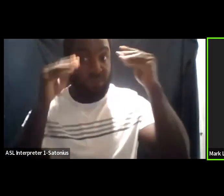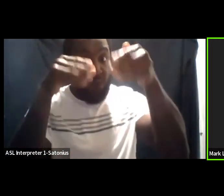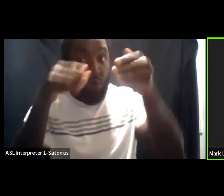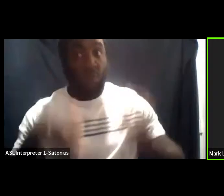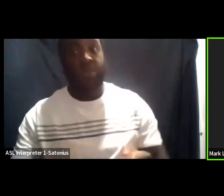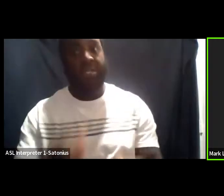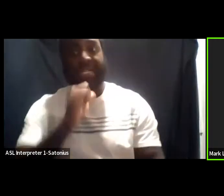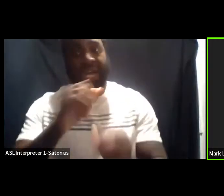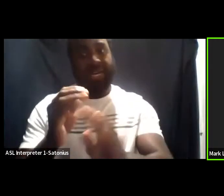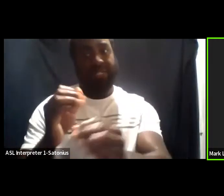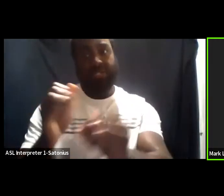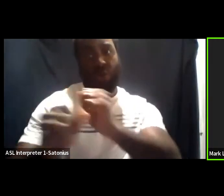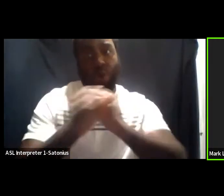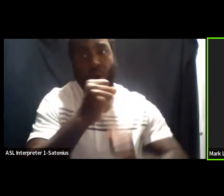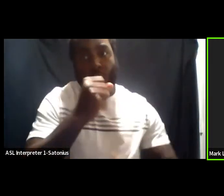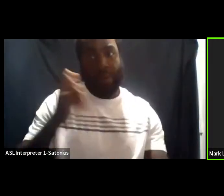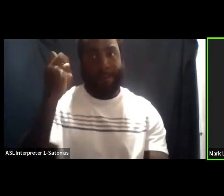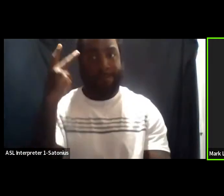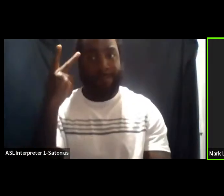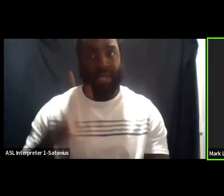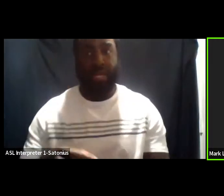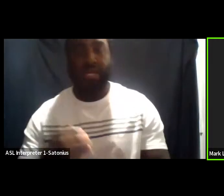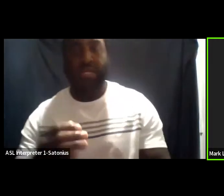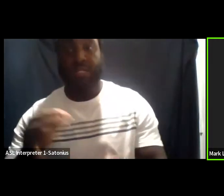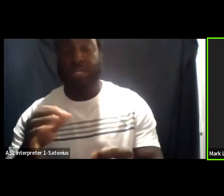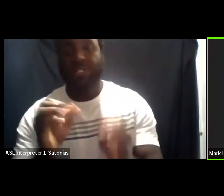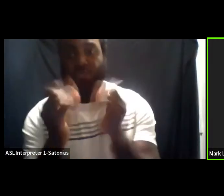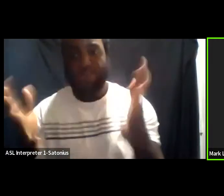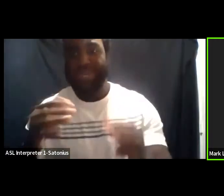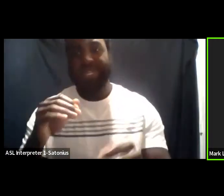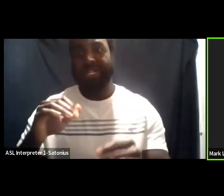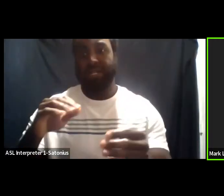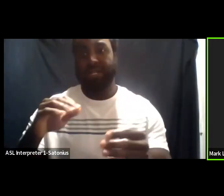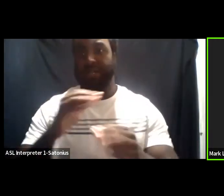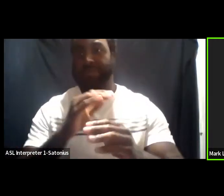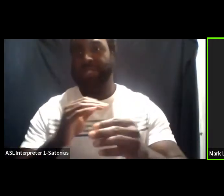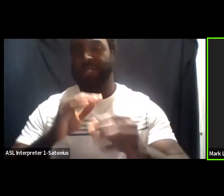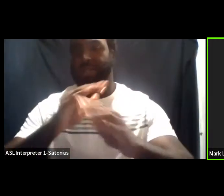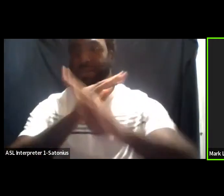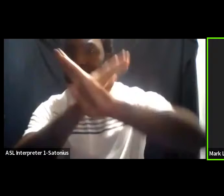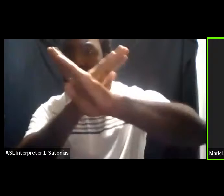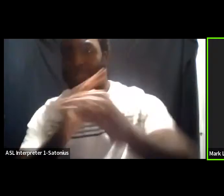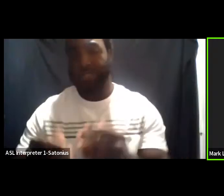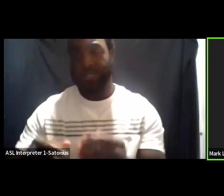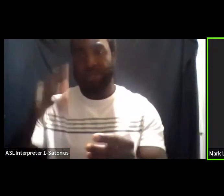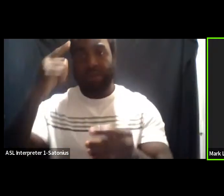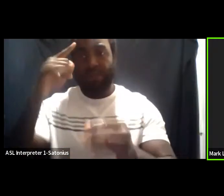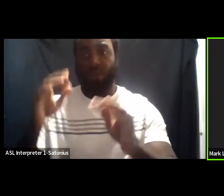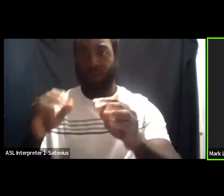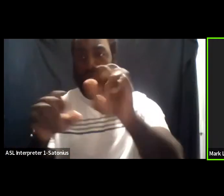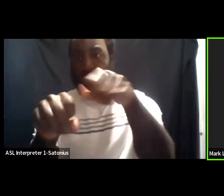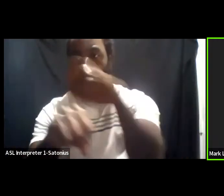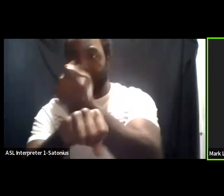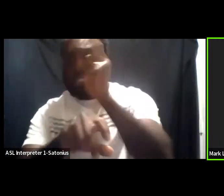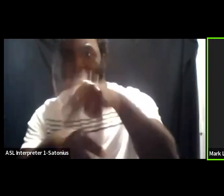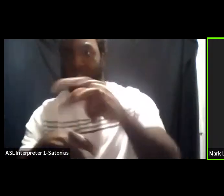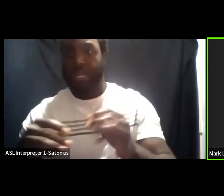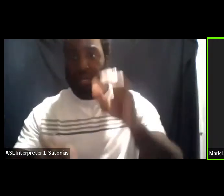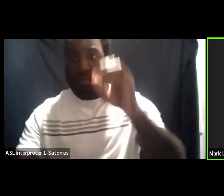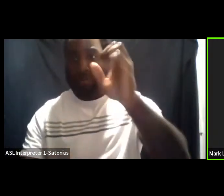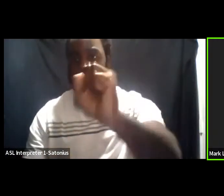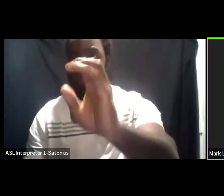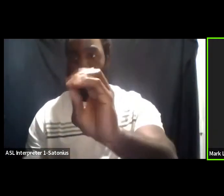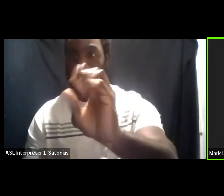comes to green technology. And there are too many impediments now for installing solar panels, installing wind